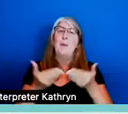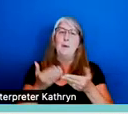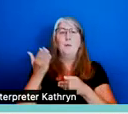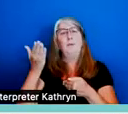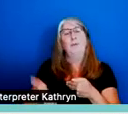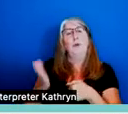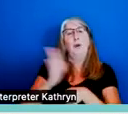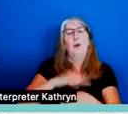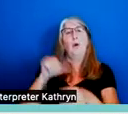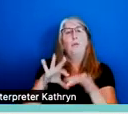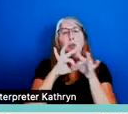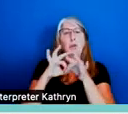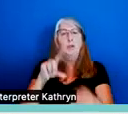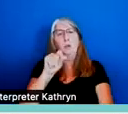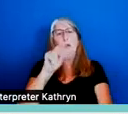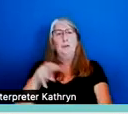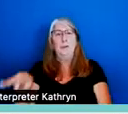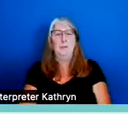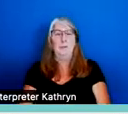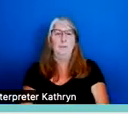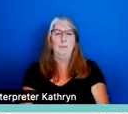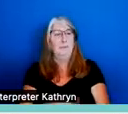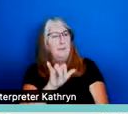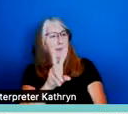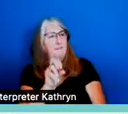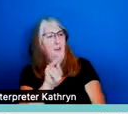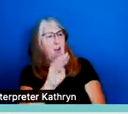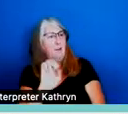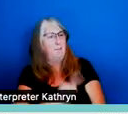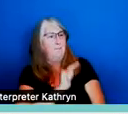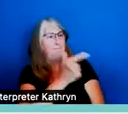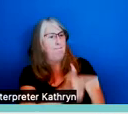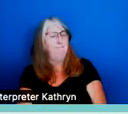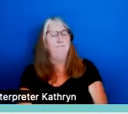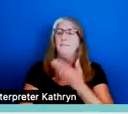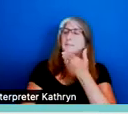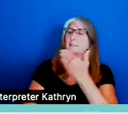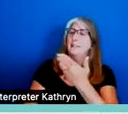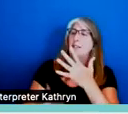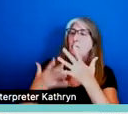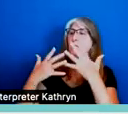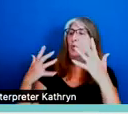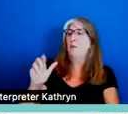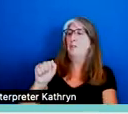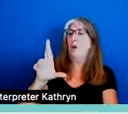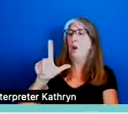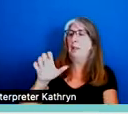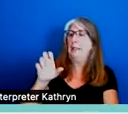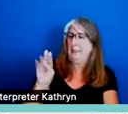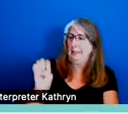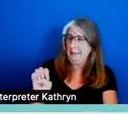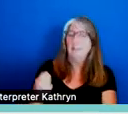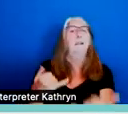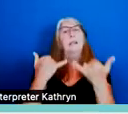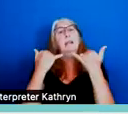Call for Unity 2022. Yvonne. Thank you so much, Arlene. And now